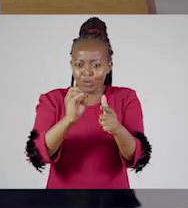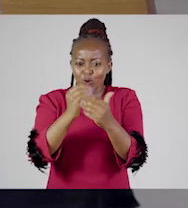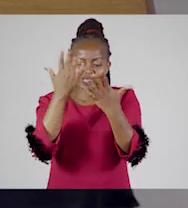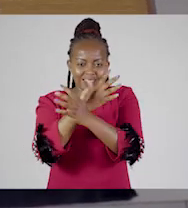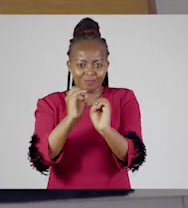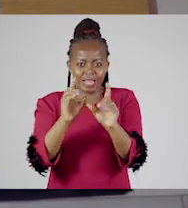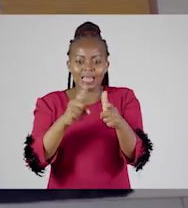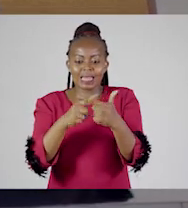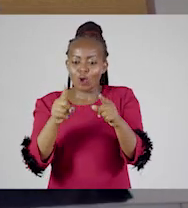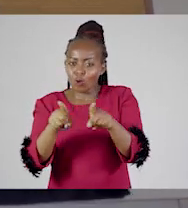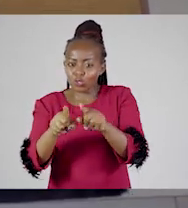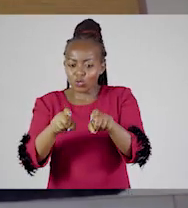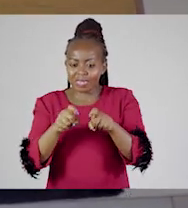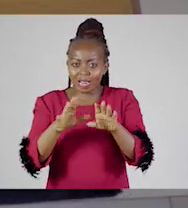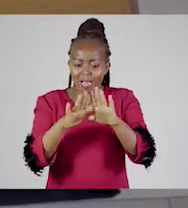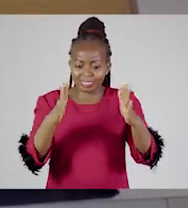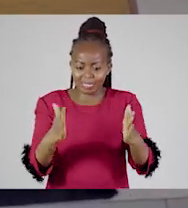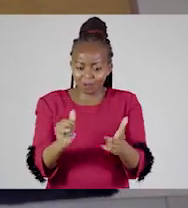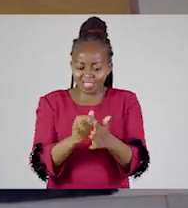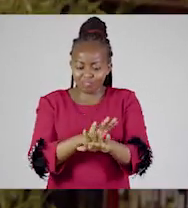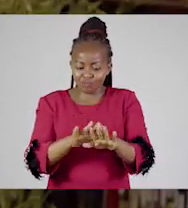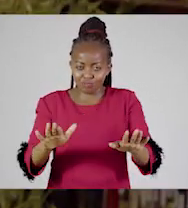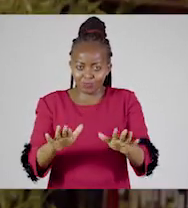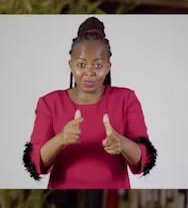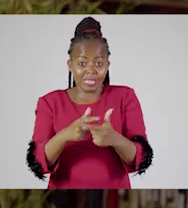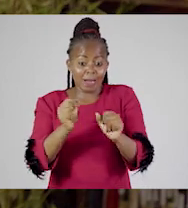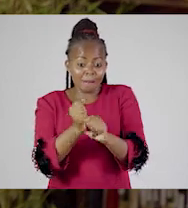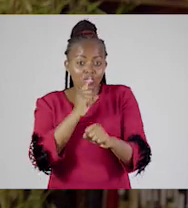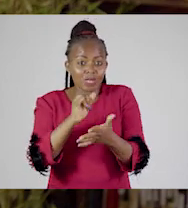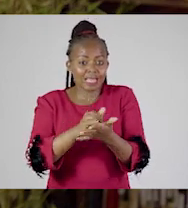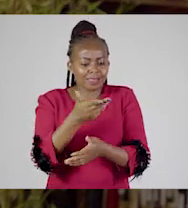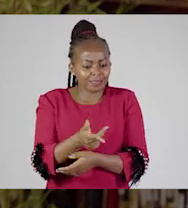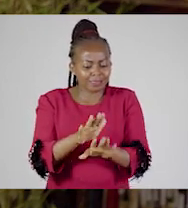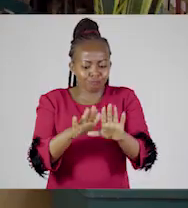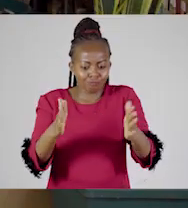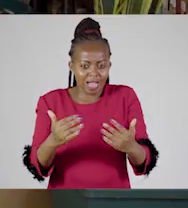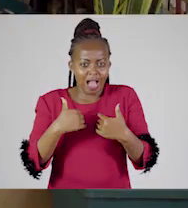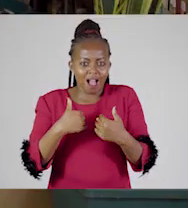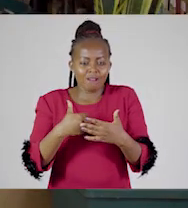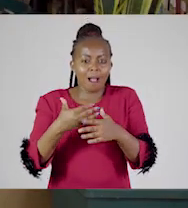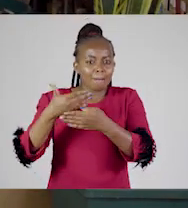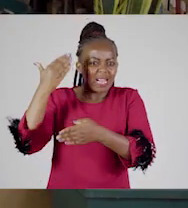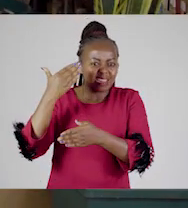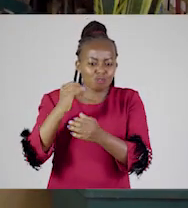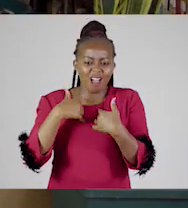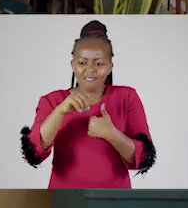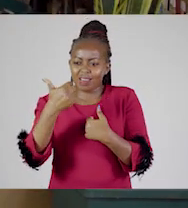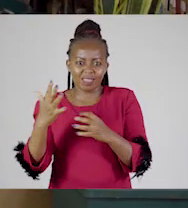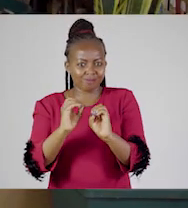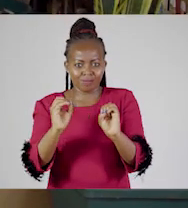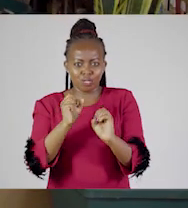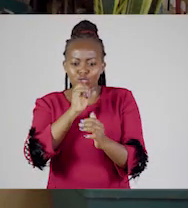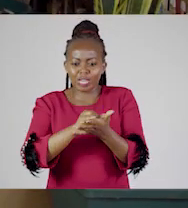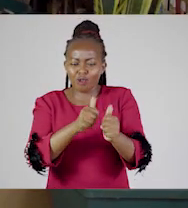need a flat table or surface for placing your digitized material. You'll need to ensure that this surface has a plain background, so we want to avoid any backgrounds